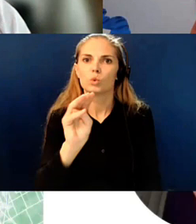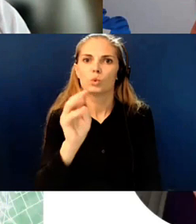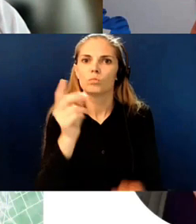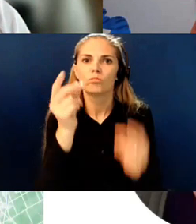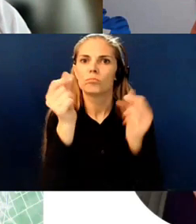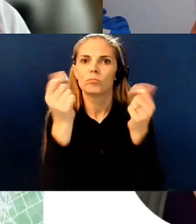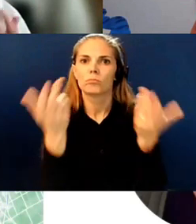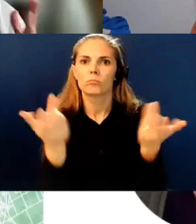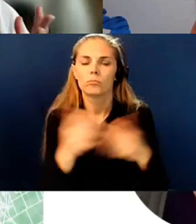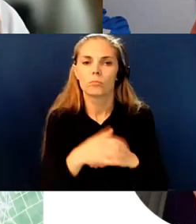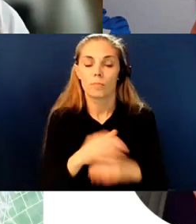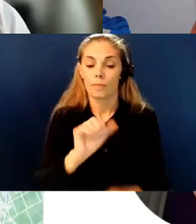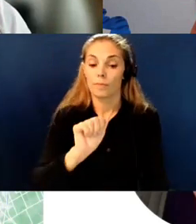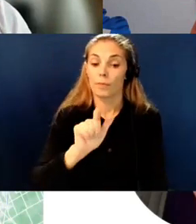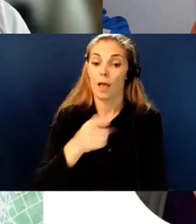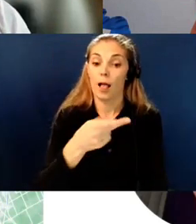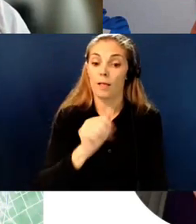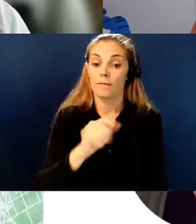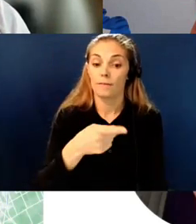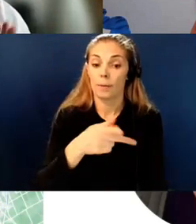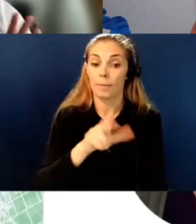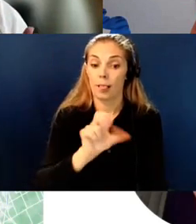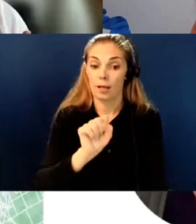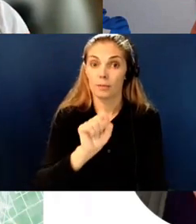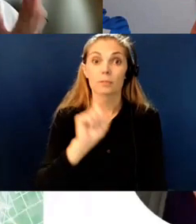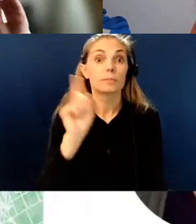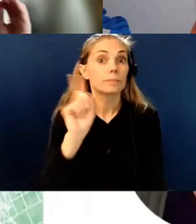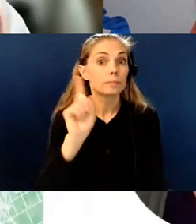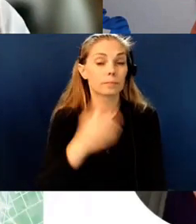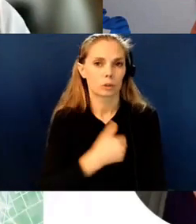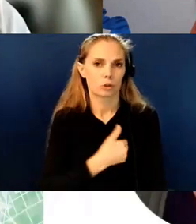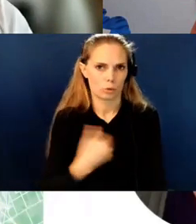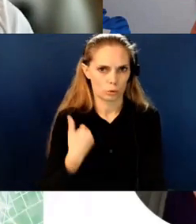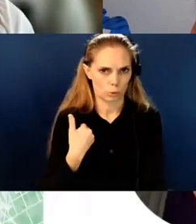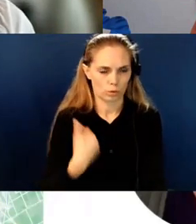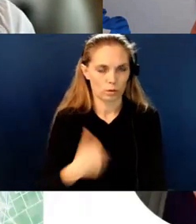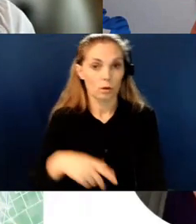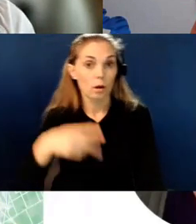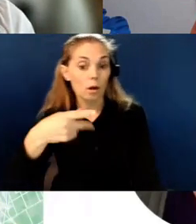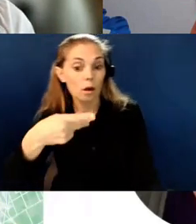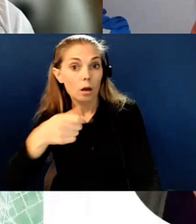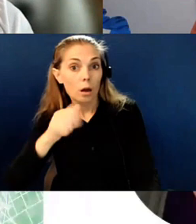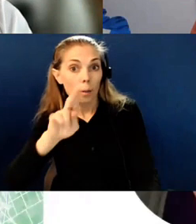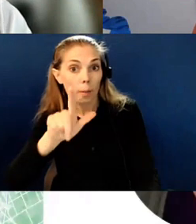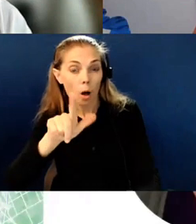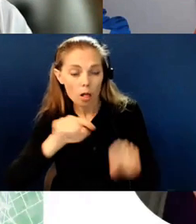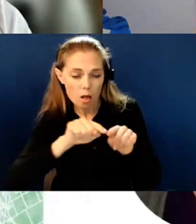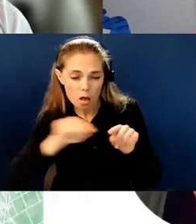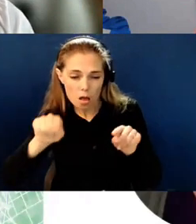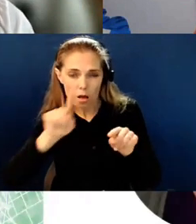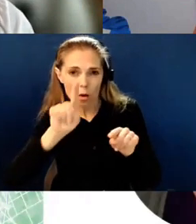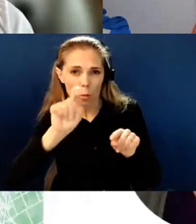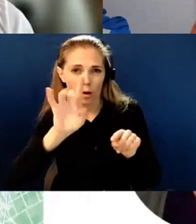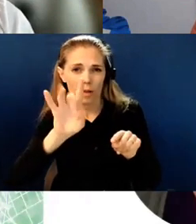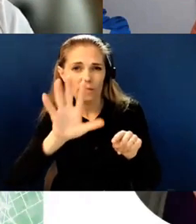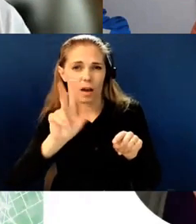in Toronto, but if you look on the map, you will see that Paul is 185 kilometers away from us in